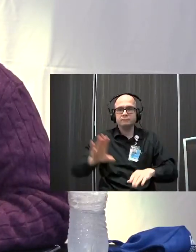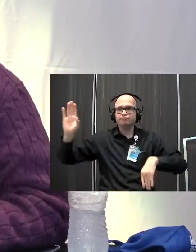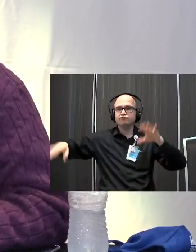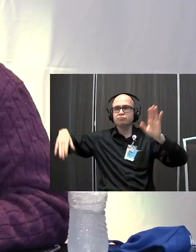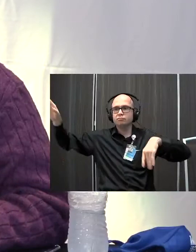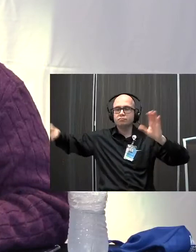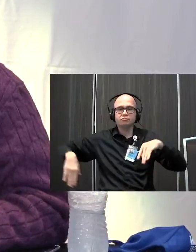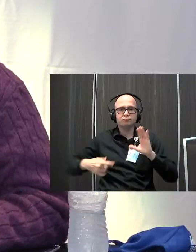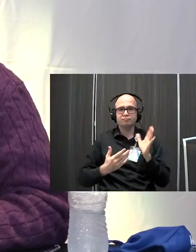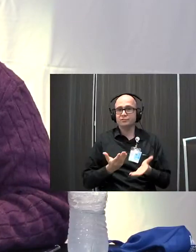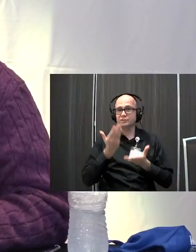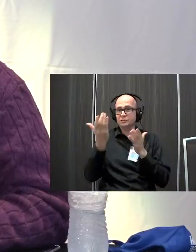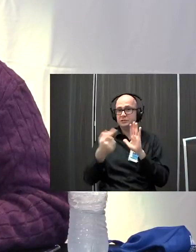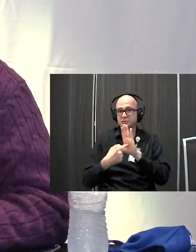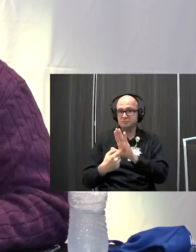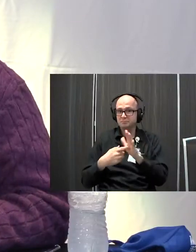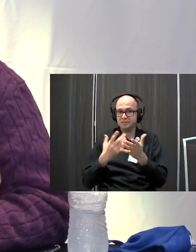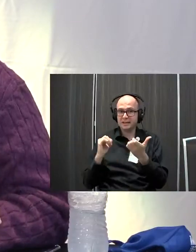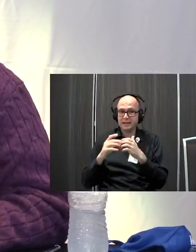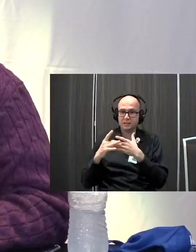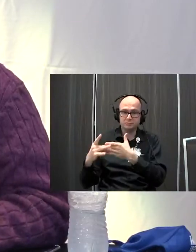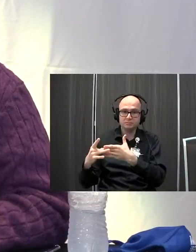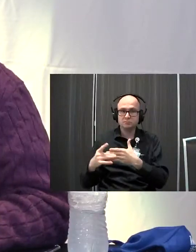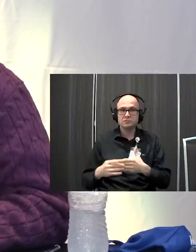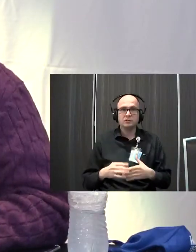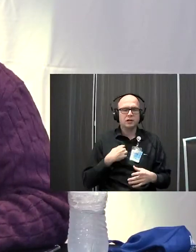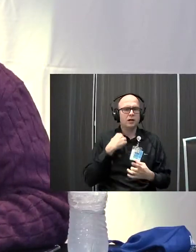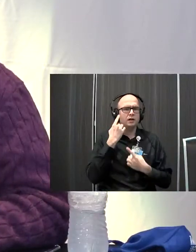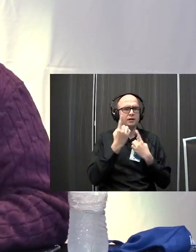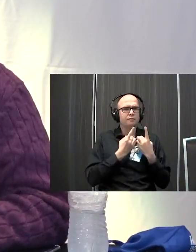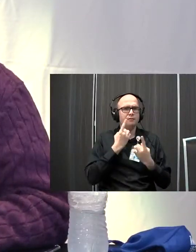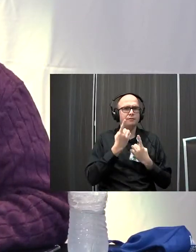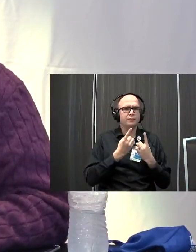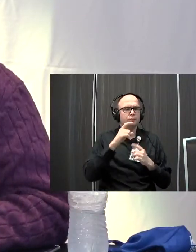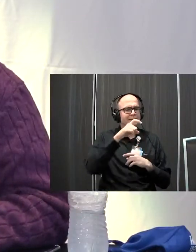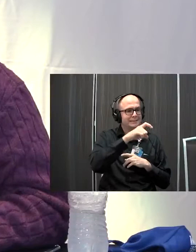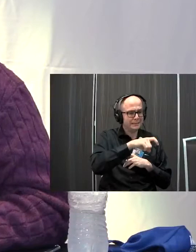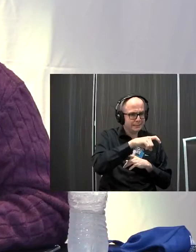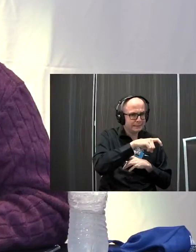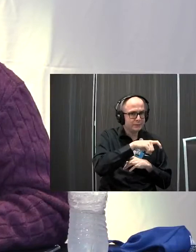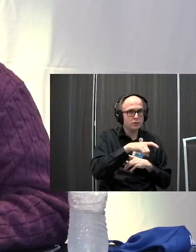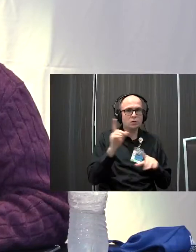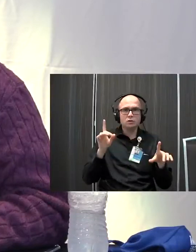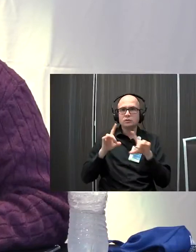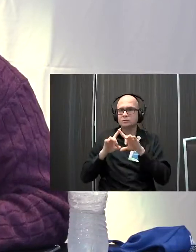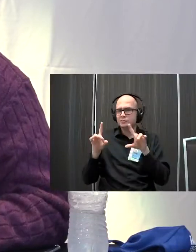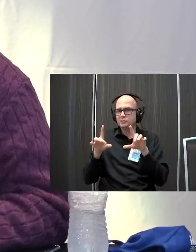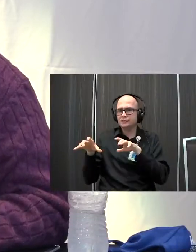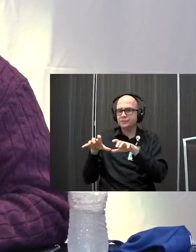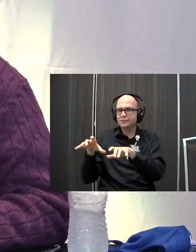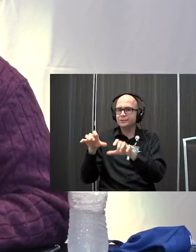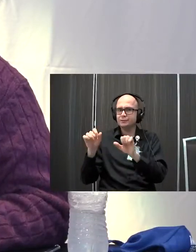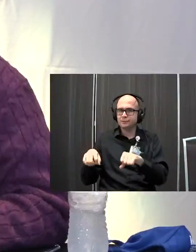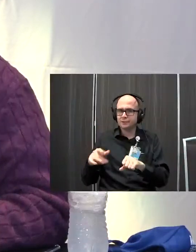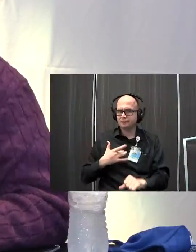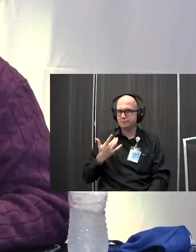for redirection? And I think, again, I kind of think about, do we need to, or is there an alternative thing that gives that sensory